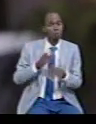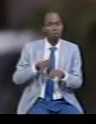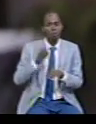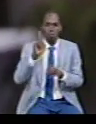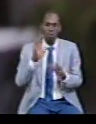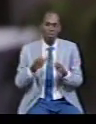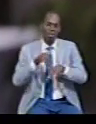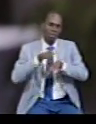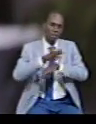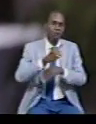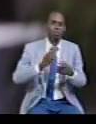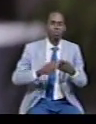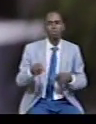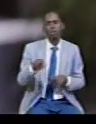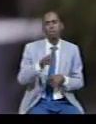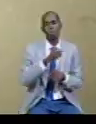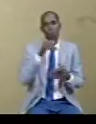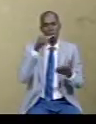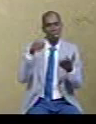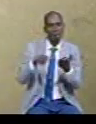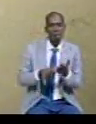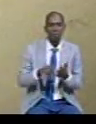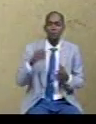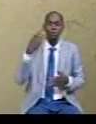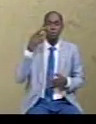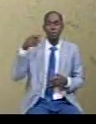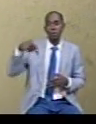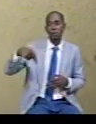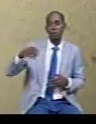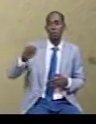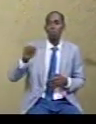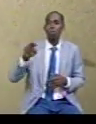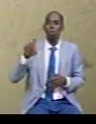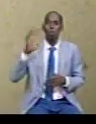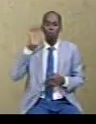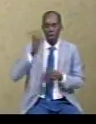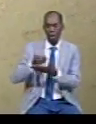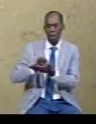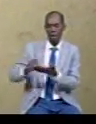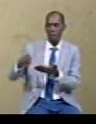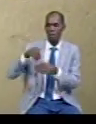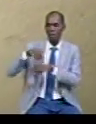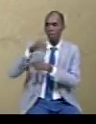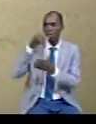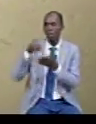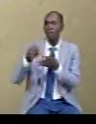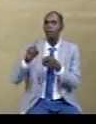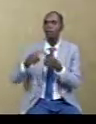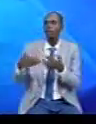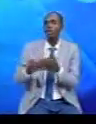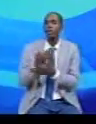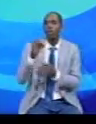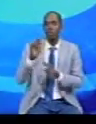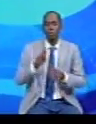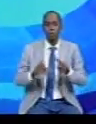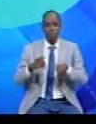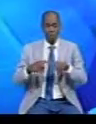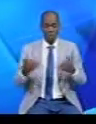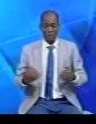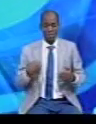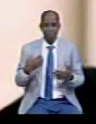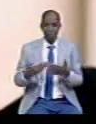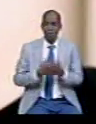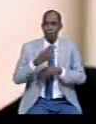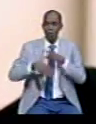them. And Paul the Apostle will write to those new converts. And in this day of modern technology, we can use